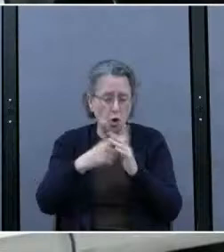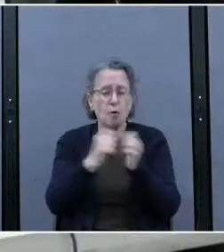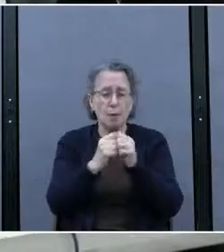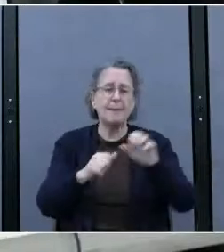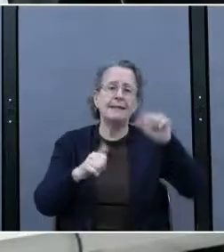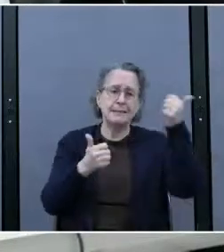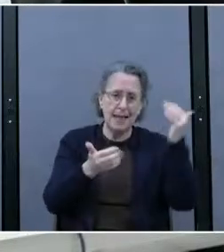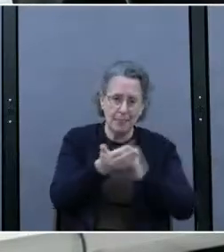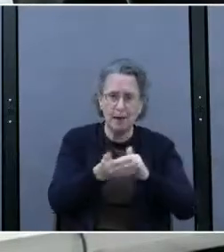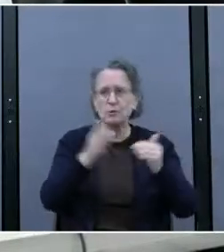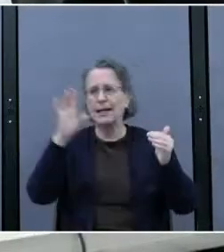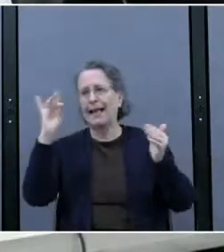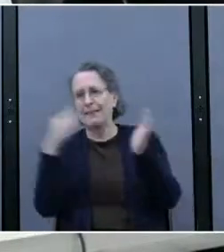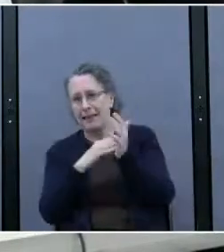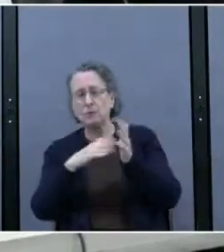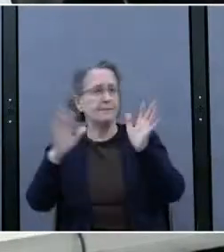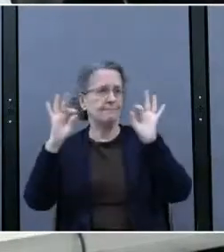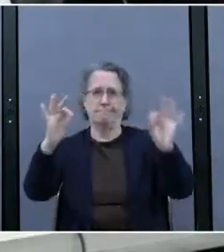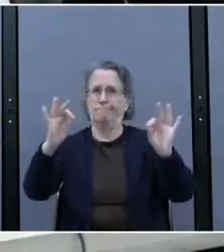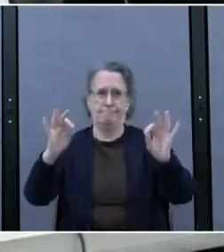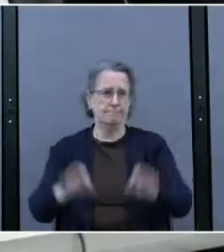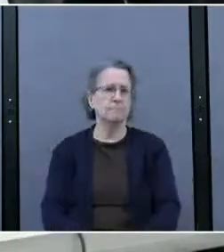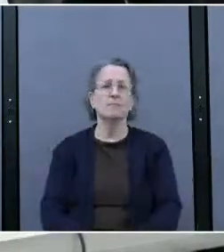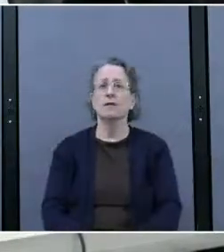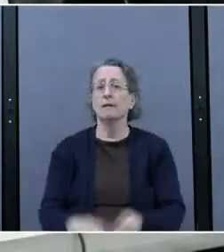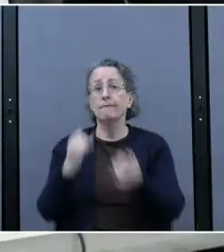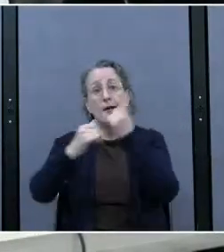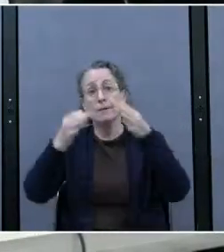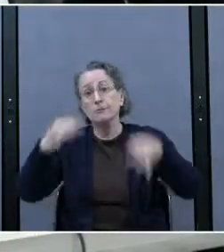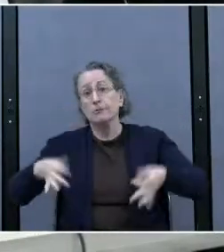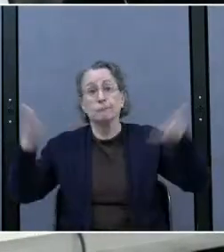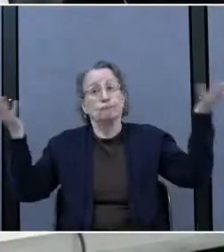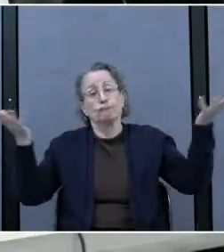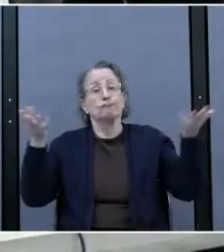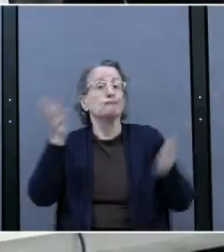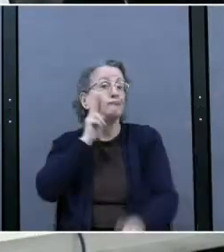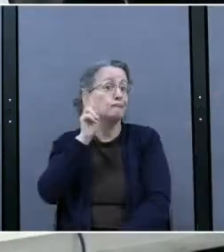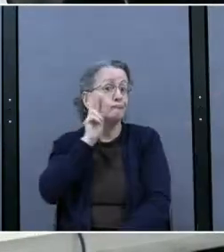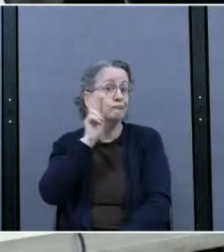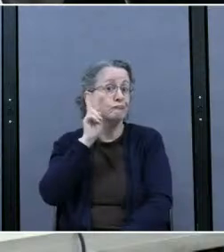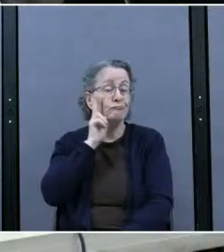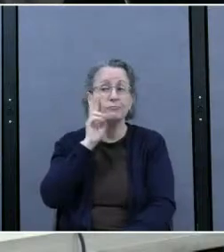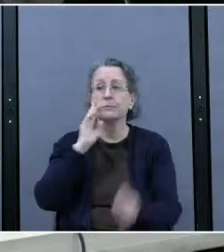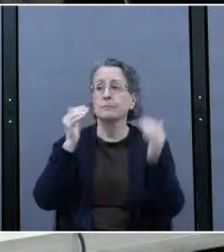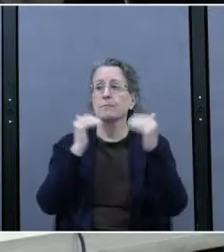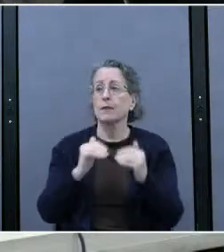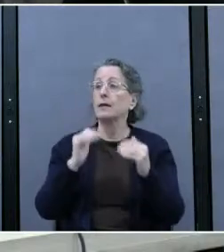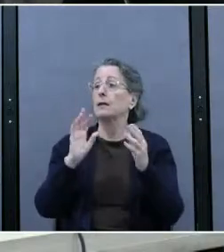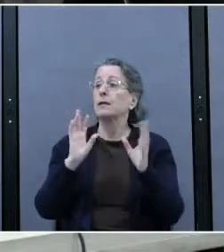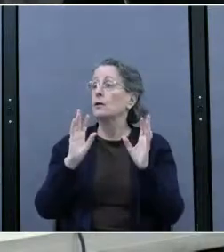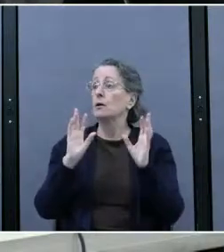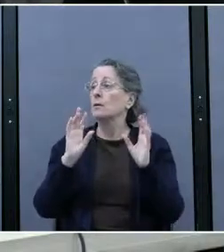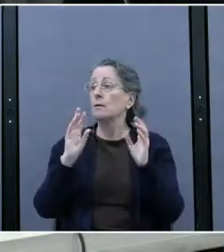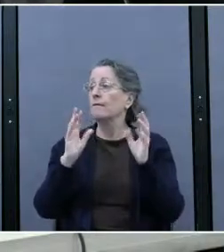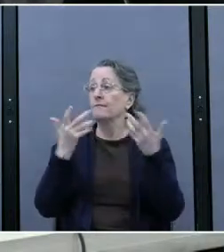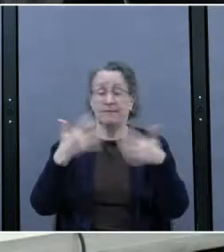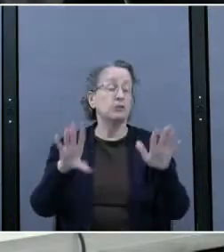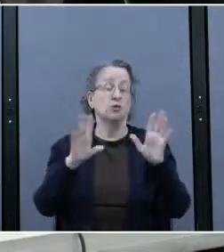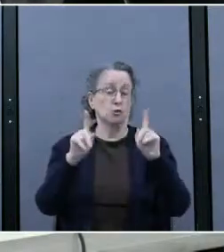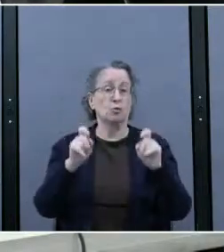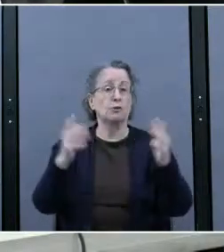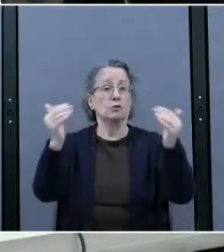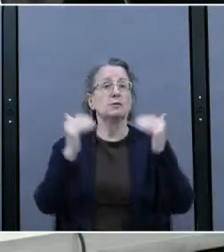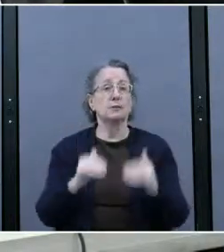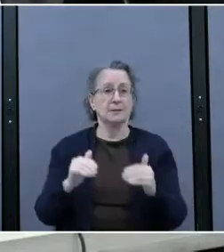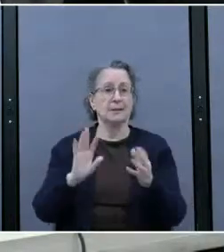seen. Okay, who has a question about Article 10? Nobody. Moving on then to